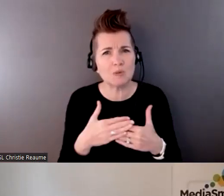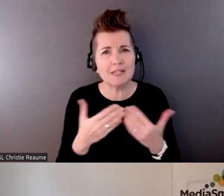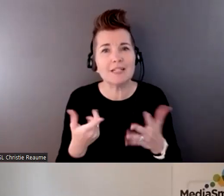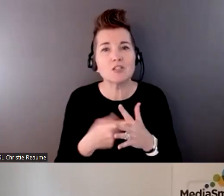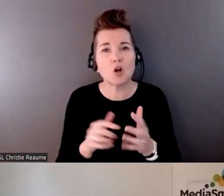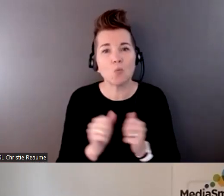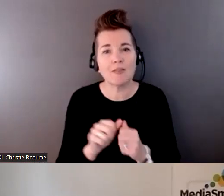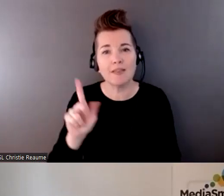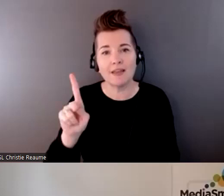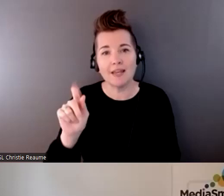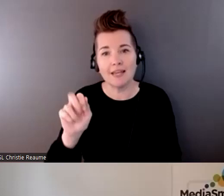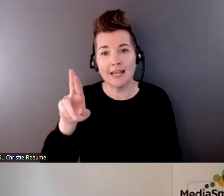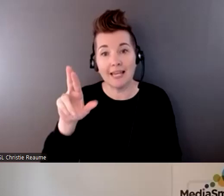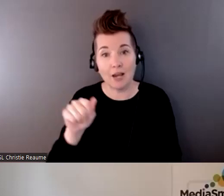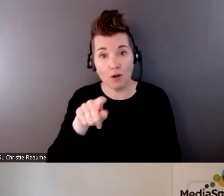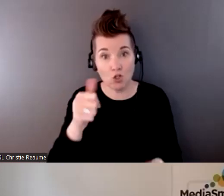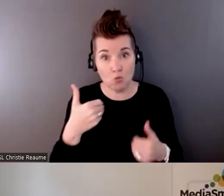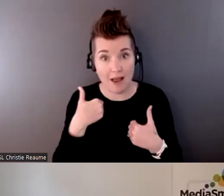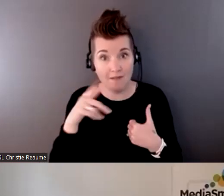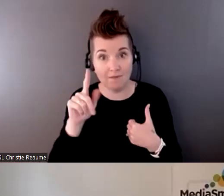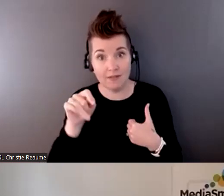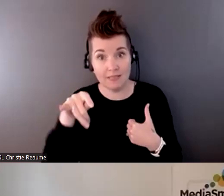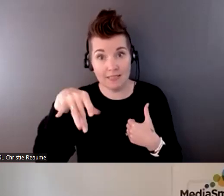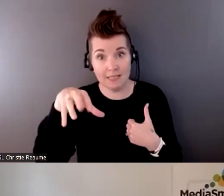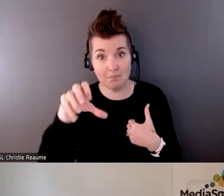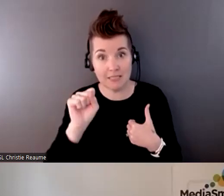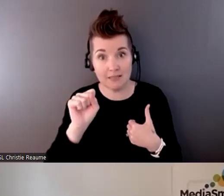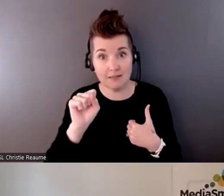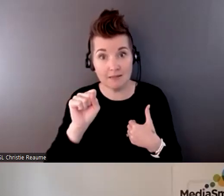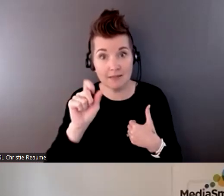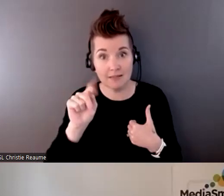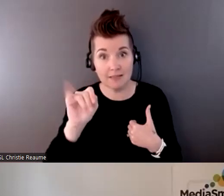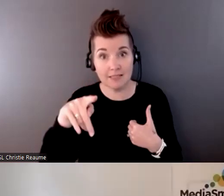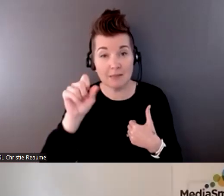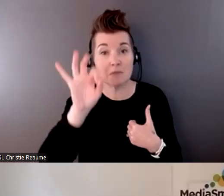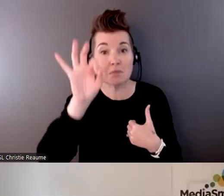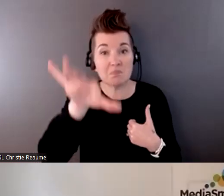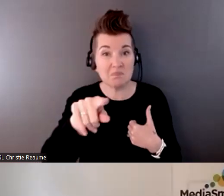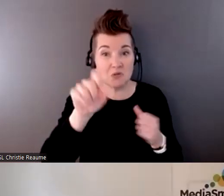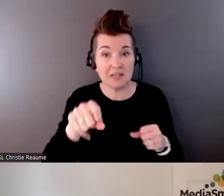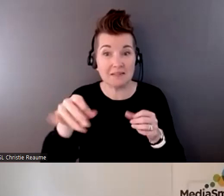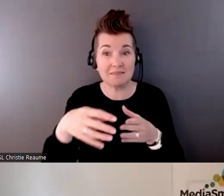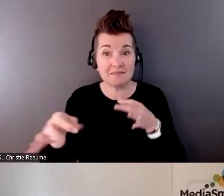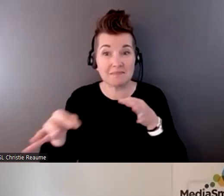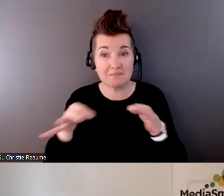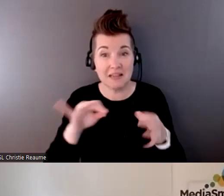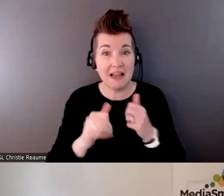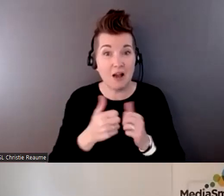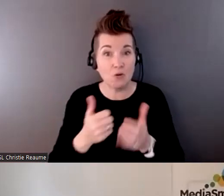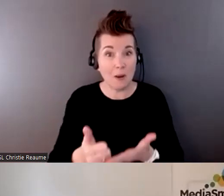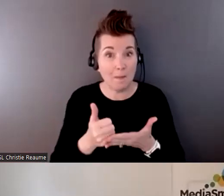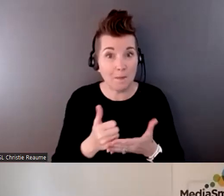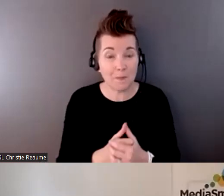Cara would you have a couple of you know guiding tips for anyone like